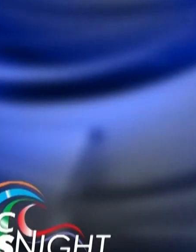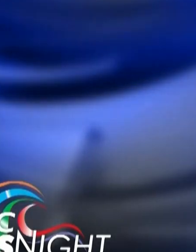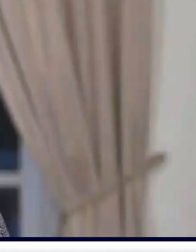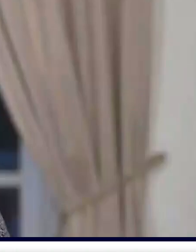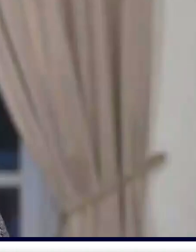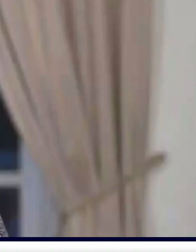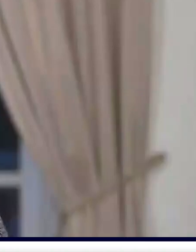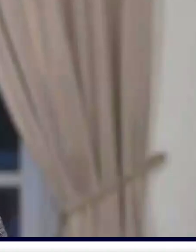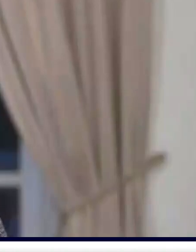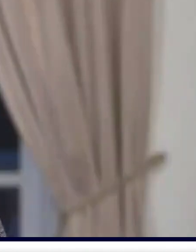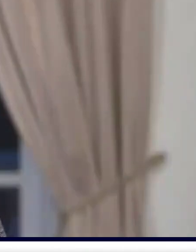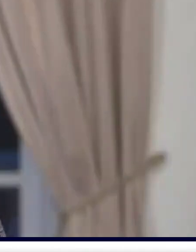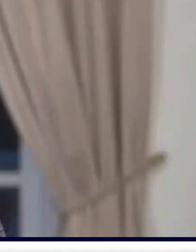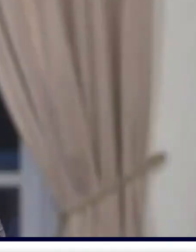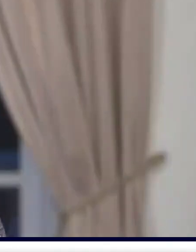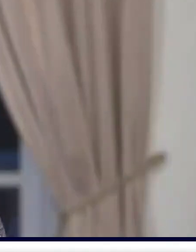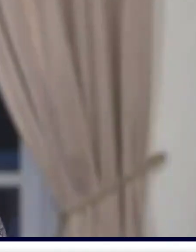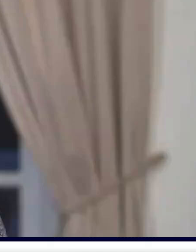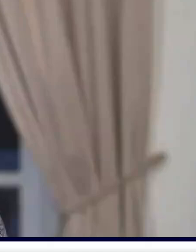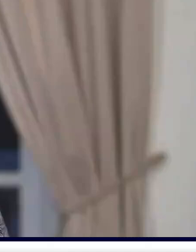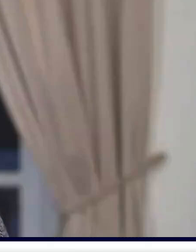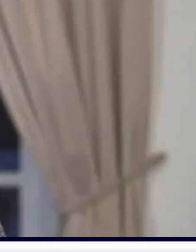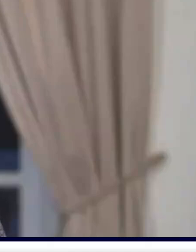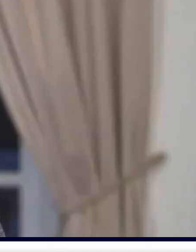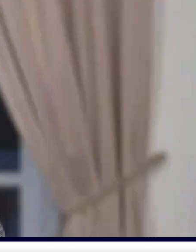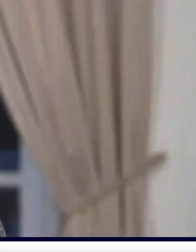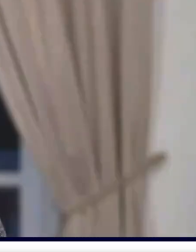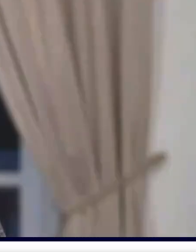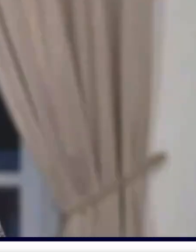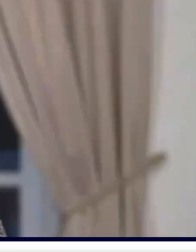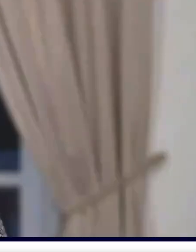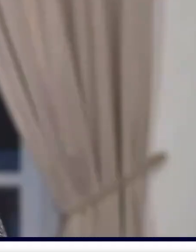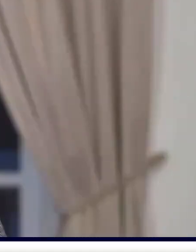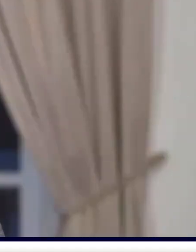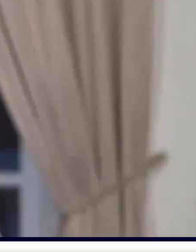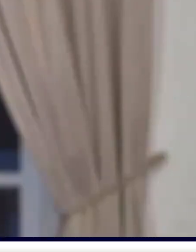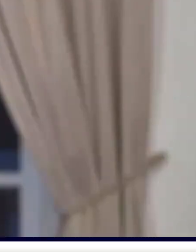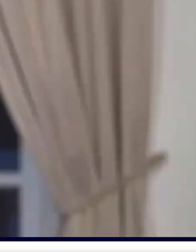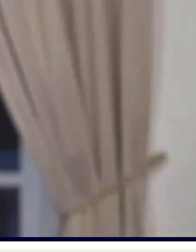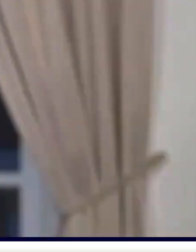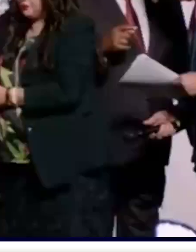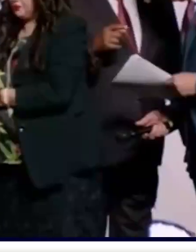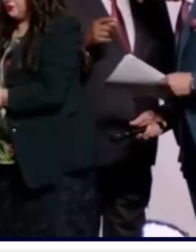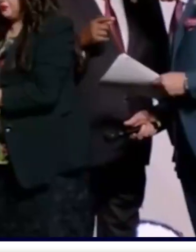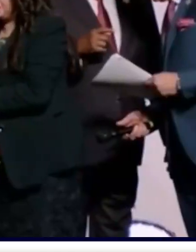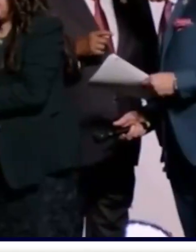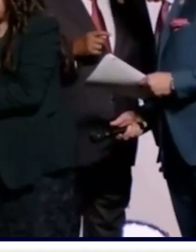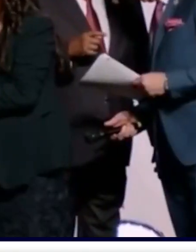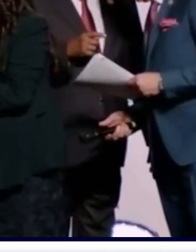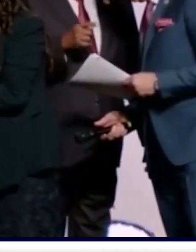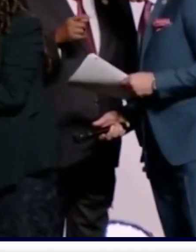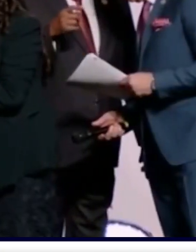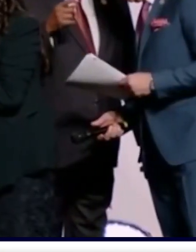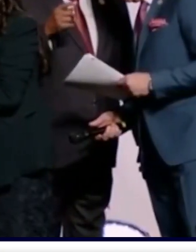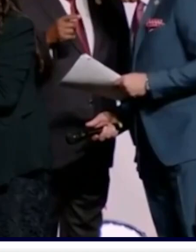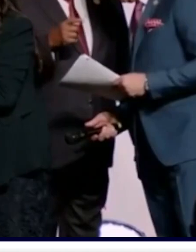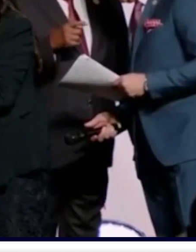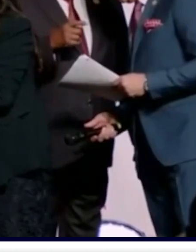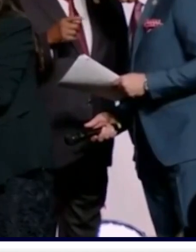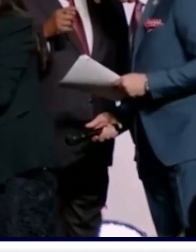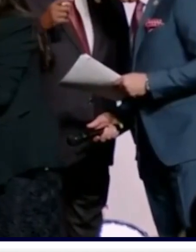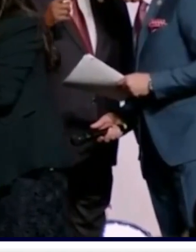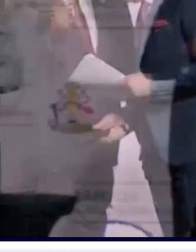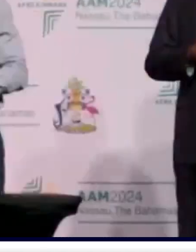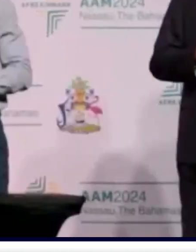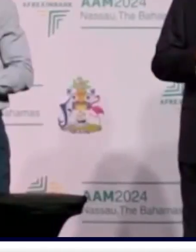The Prime Minister pressing for world leaders to capitalize the loss and damage fund. Developers of the planned Hyatt